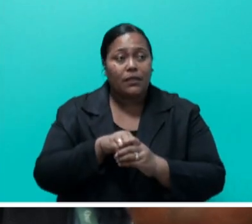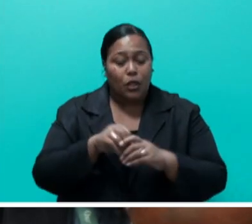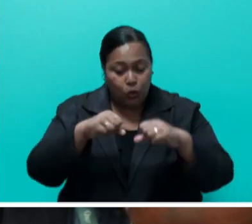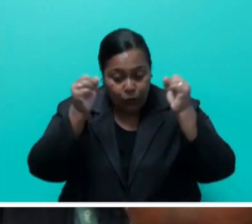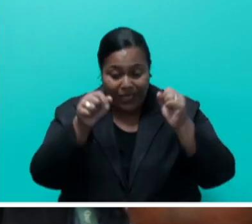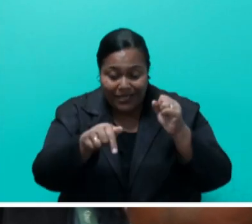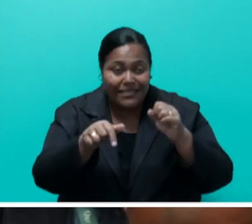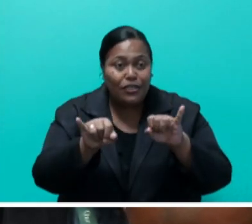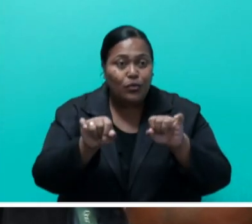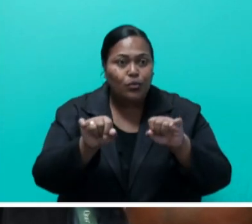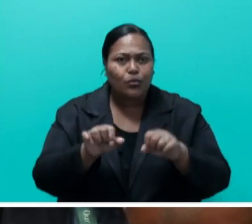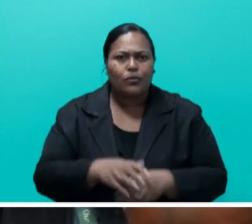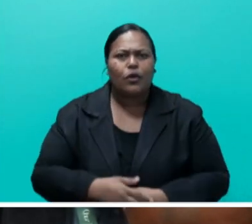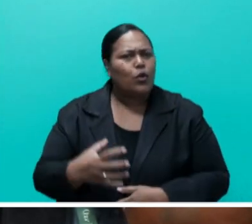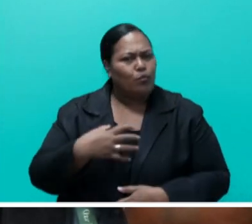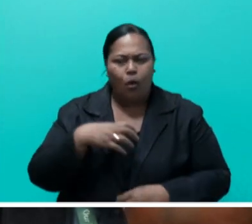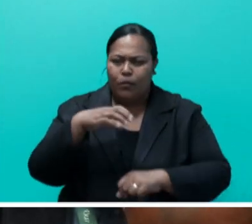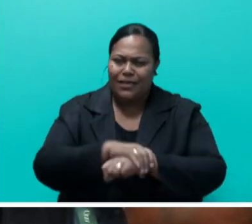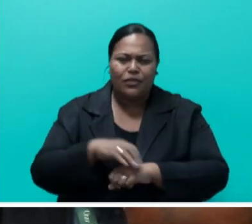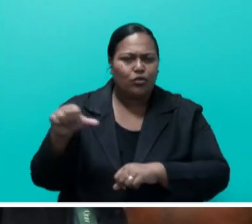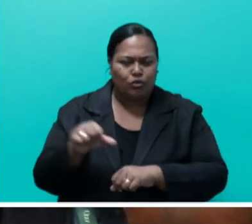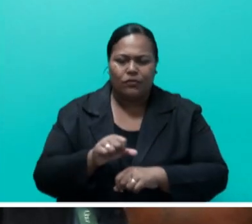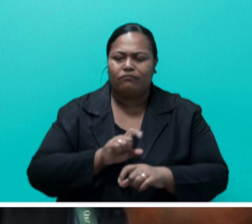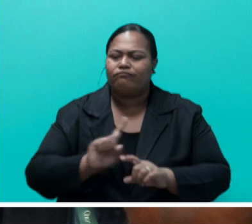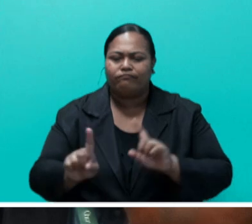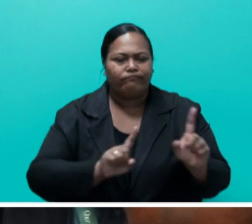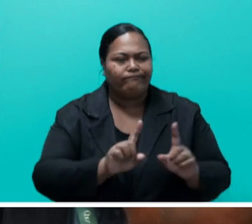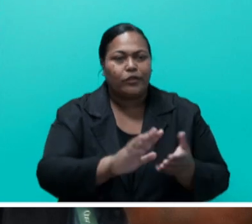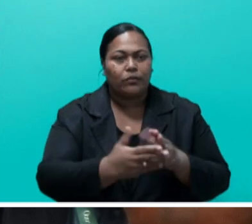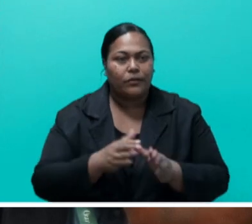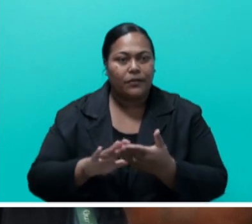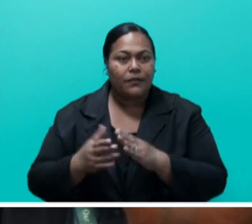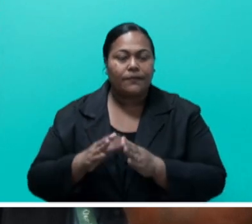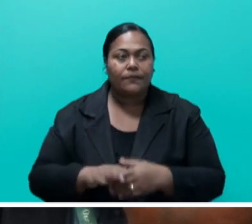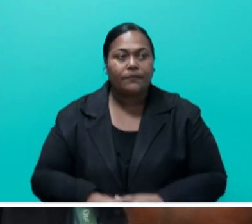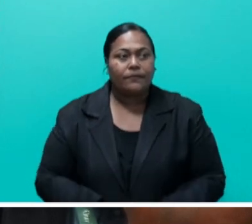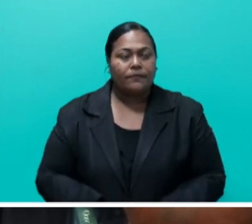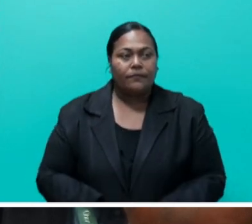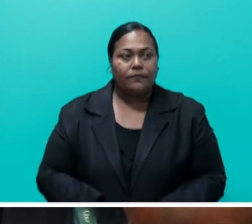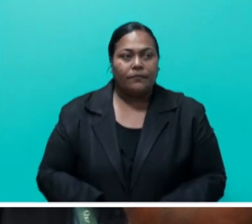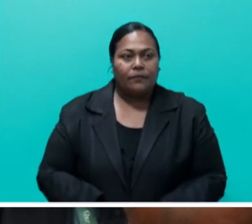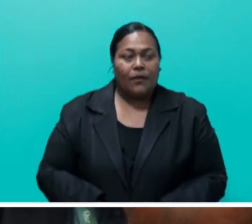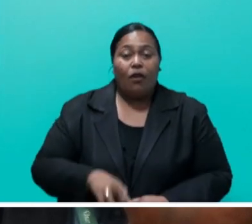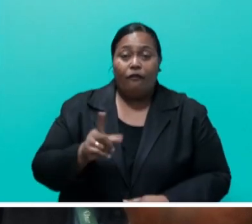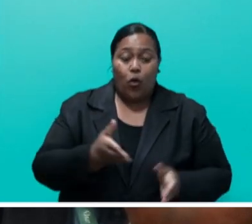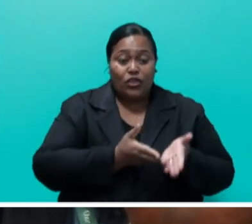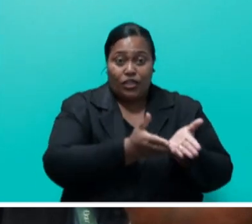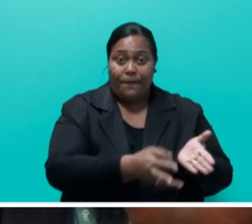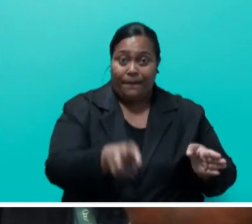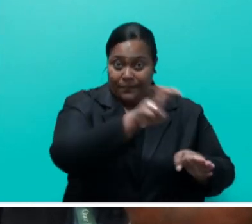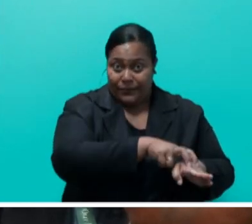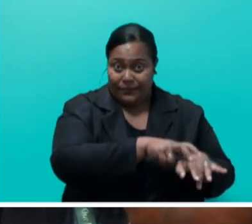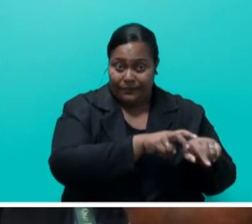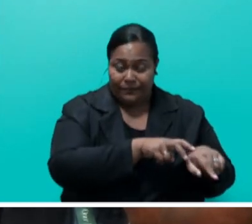issue of increased presence within our community. In terms of shipboarding, Honourable Speaker, some weeks back